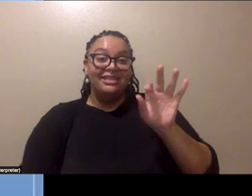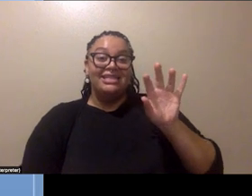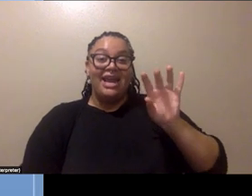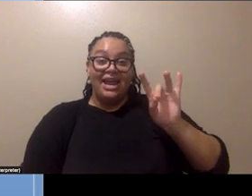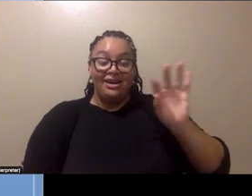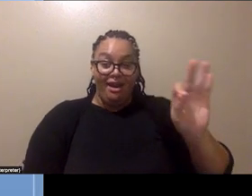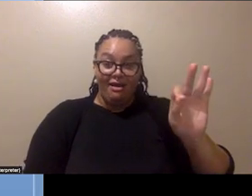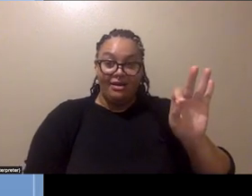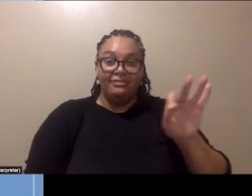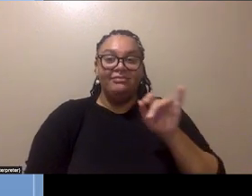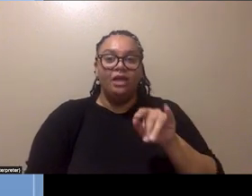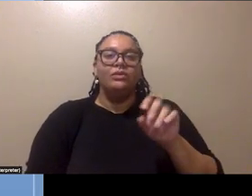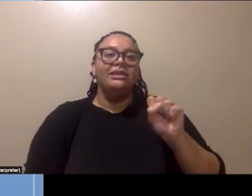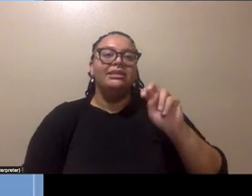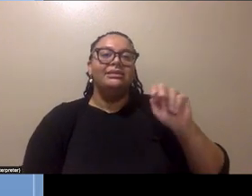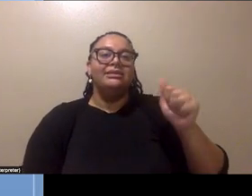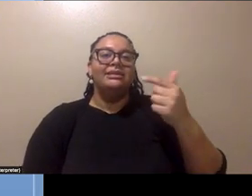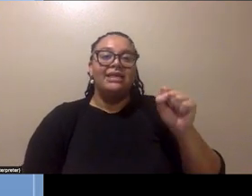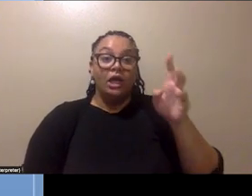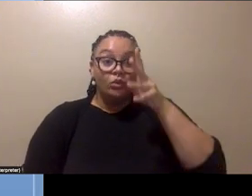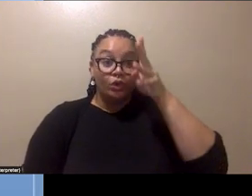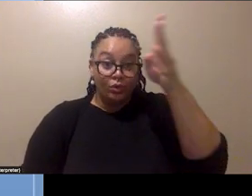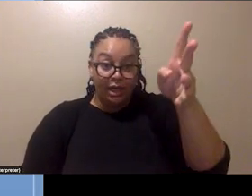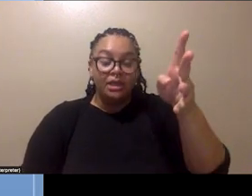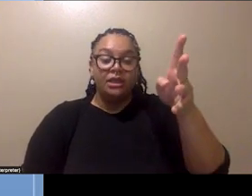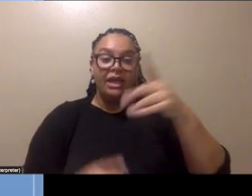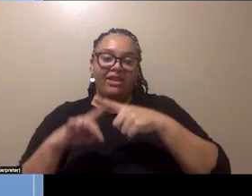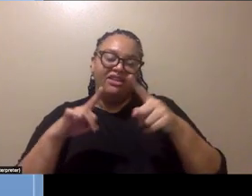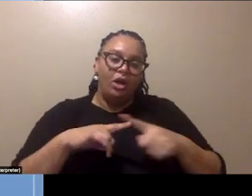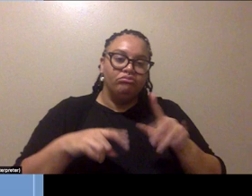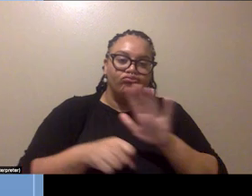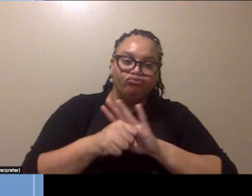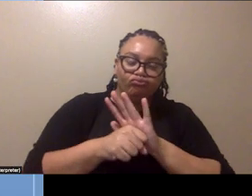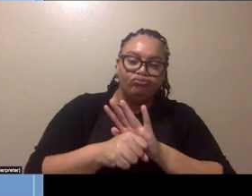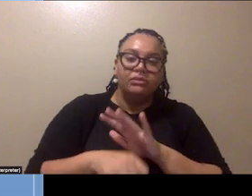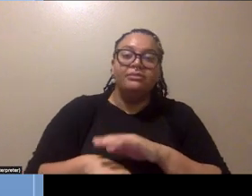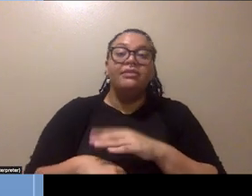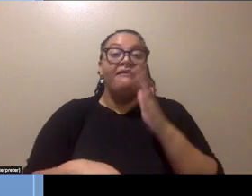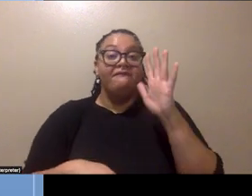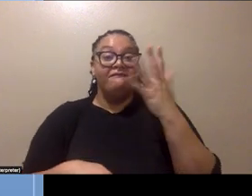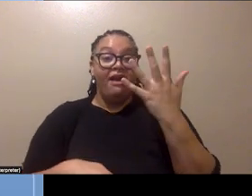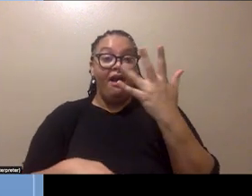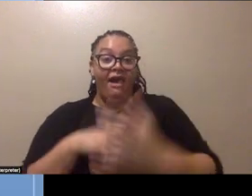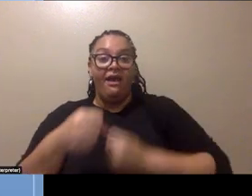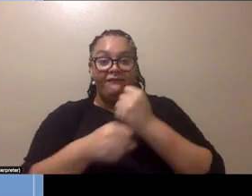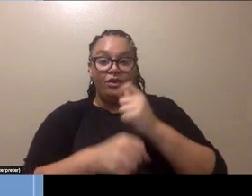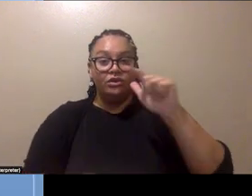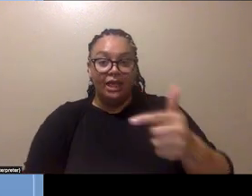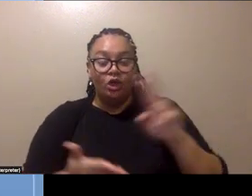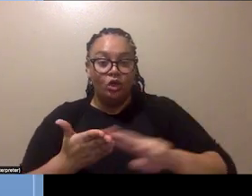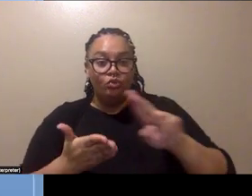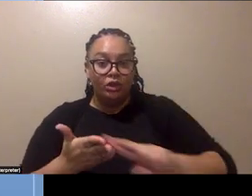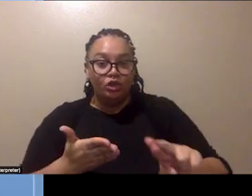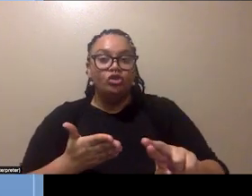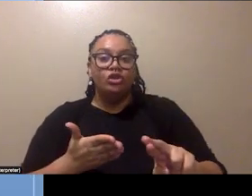in 1989 to 91, this is when the snags were created across all the stands. And then about 5